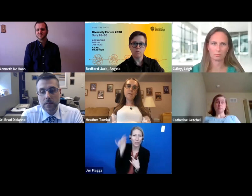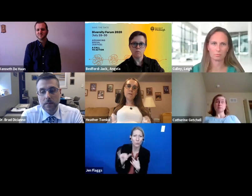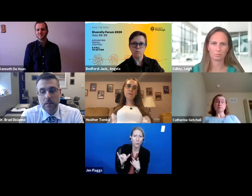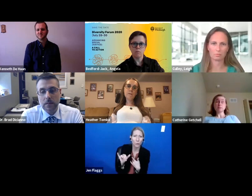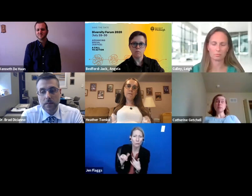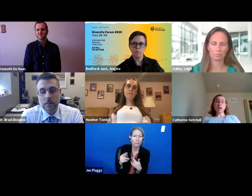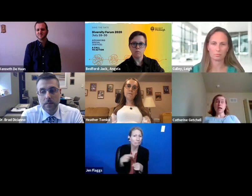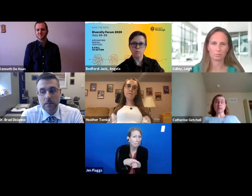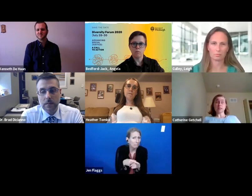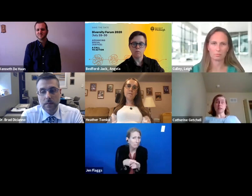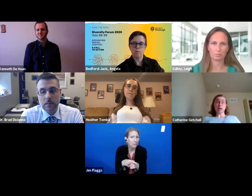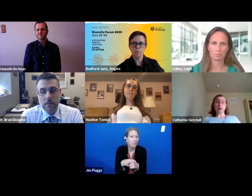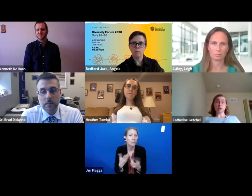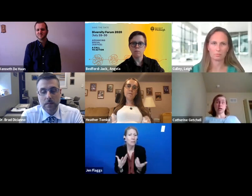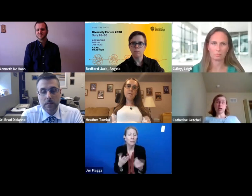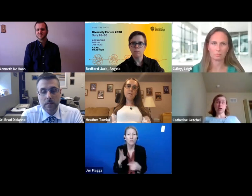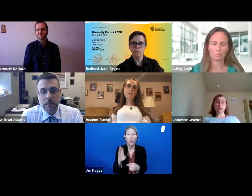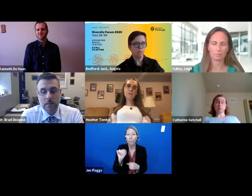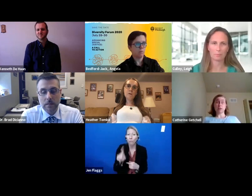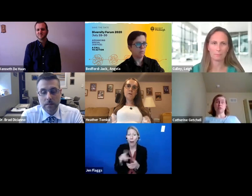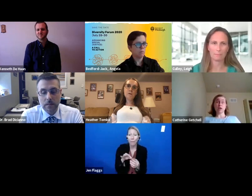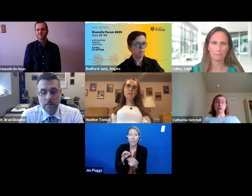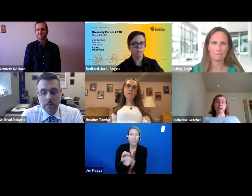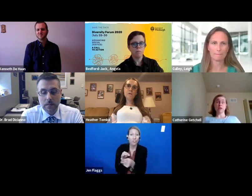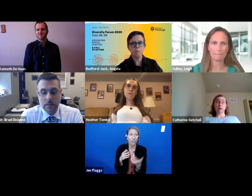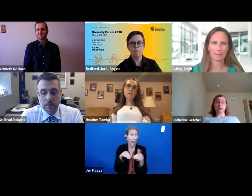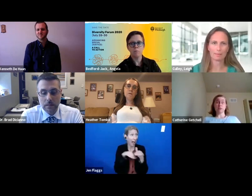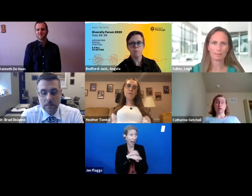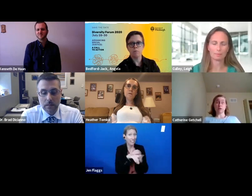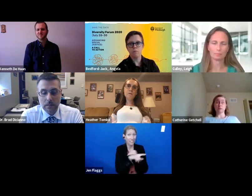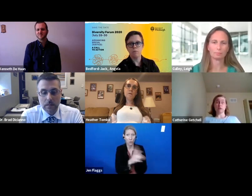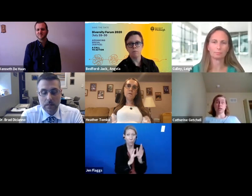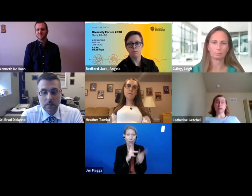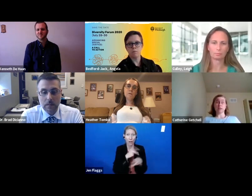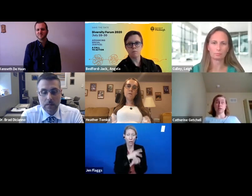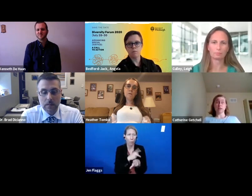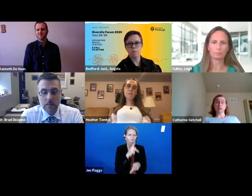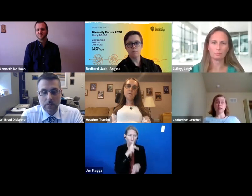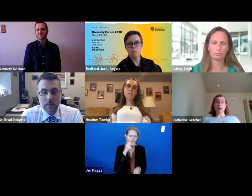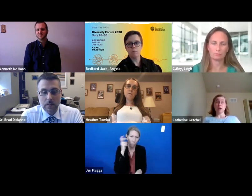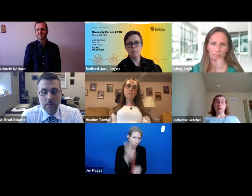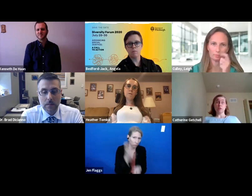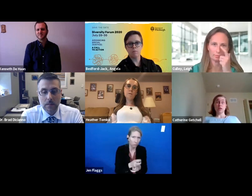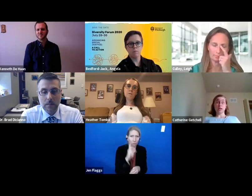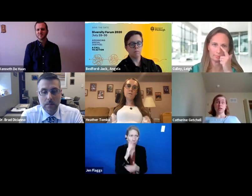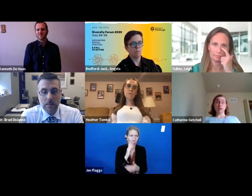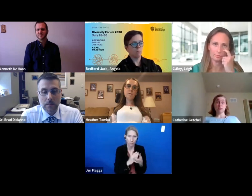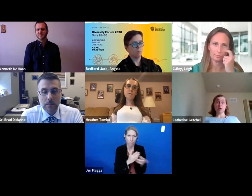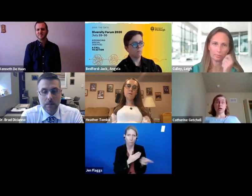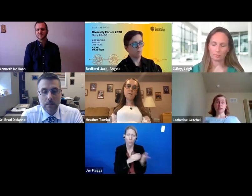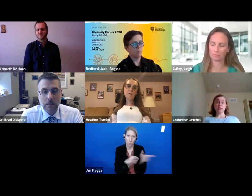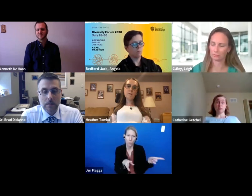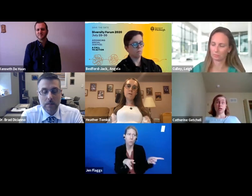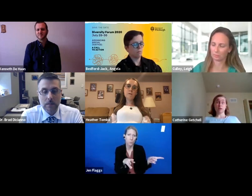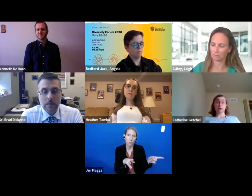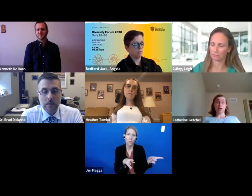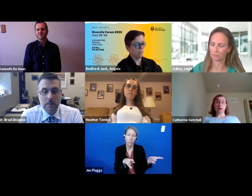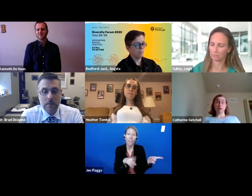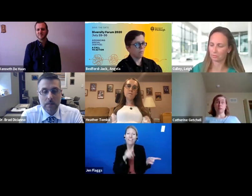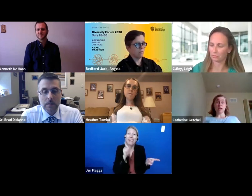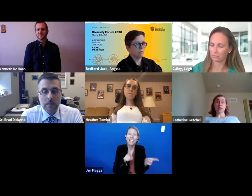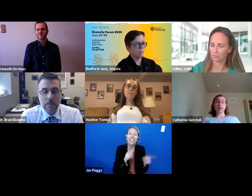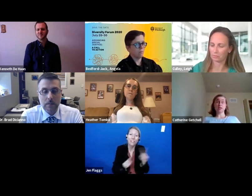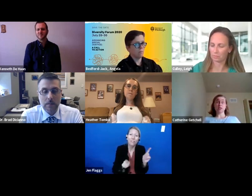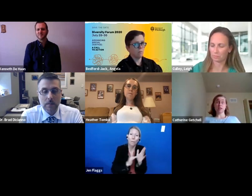mentioned, access to medical care. It's been very, very difficult for my students who need different kinds of